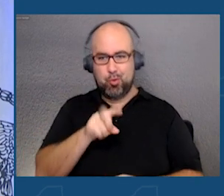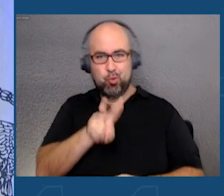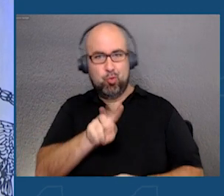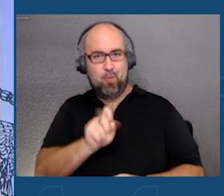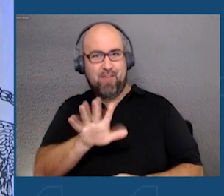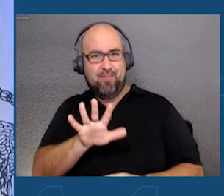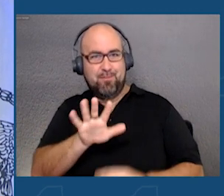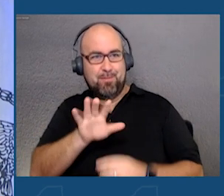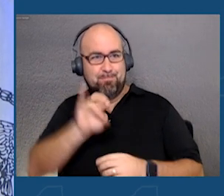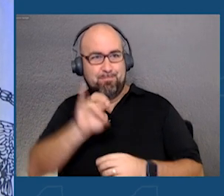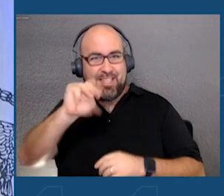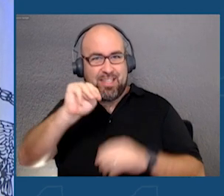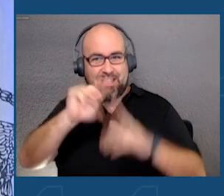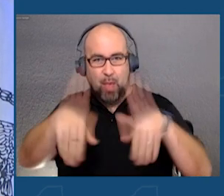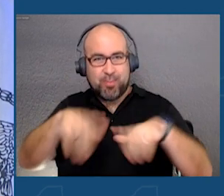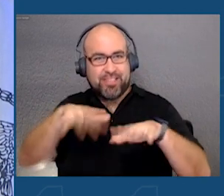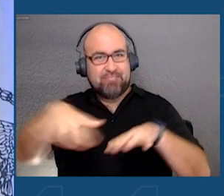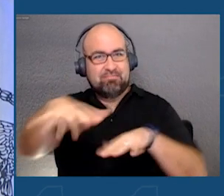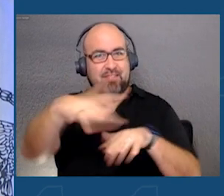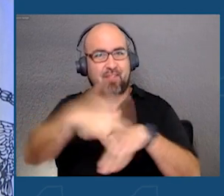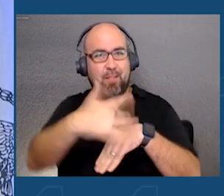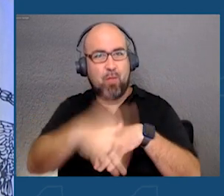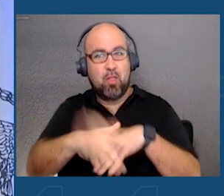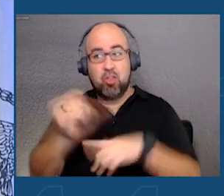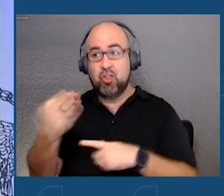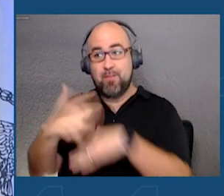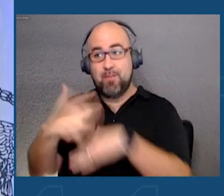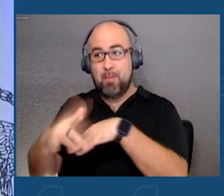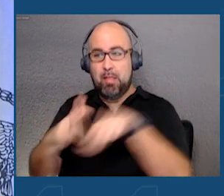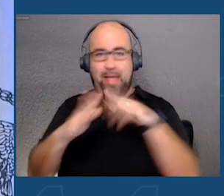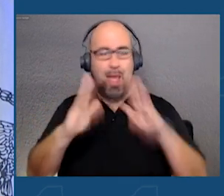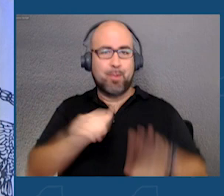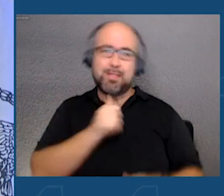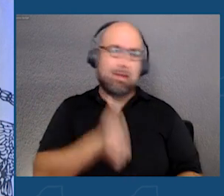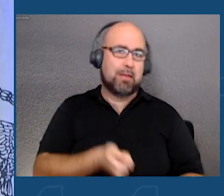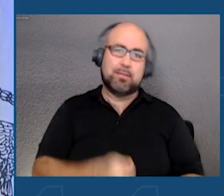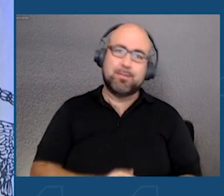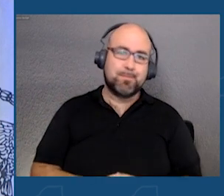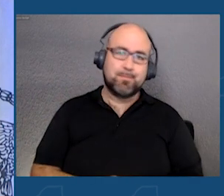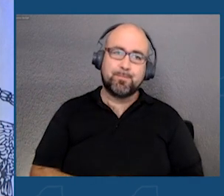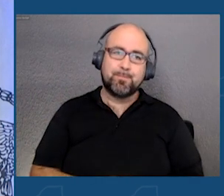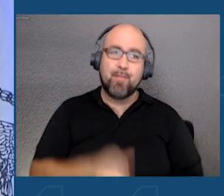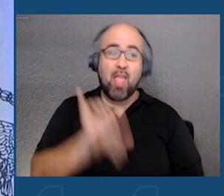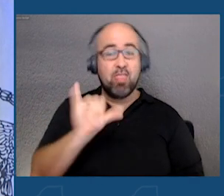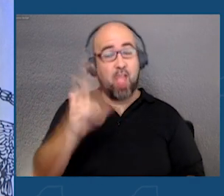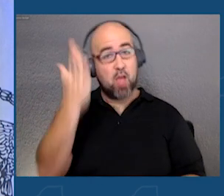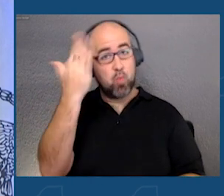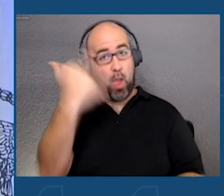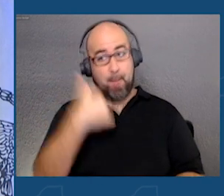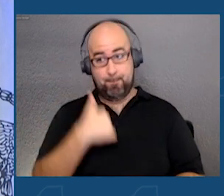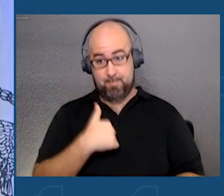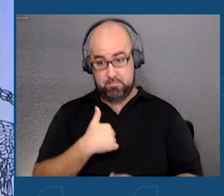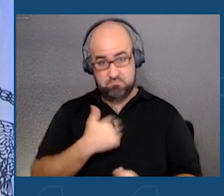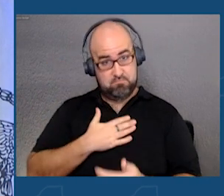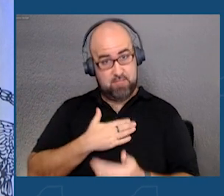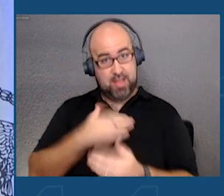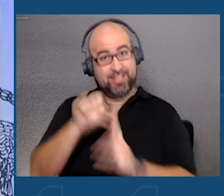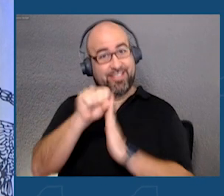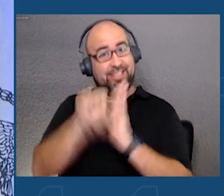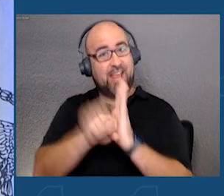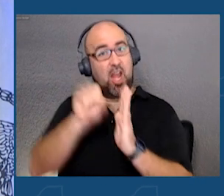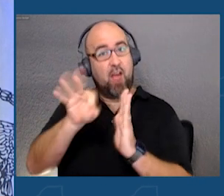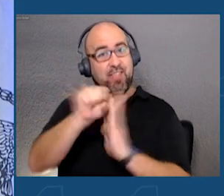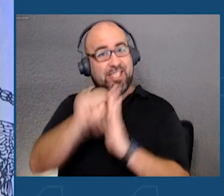there, the housing is not. And that's why in my upcoming State of the State address, I will put